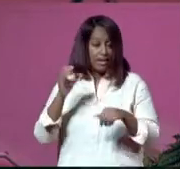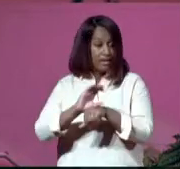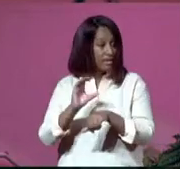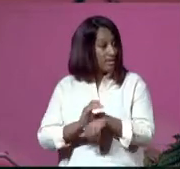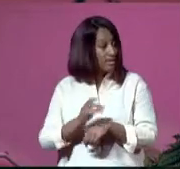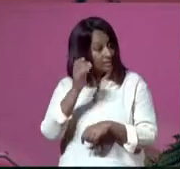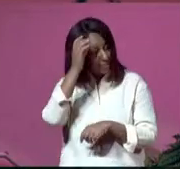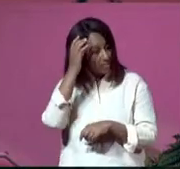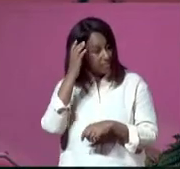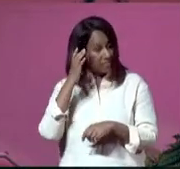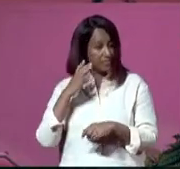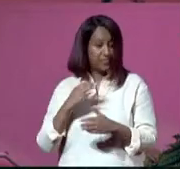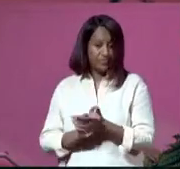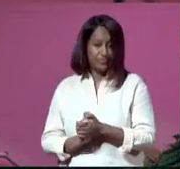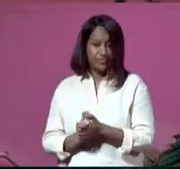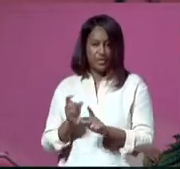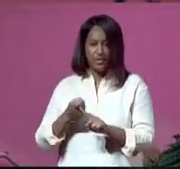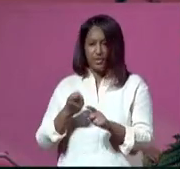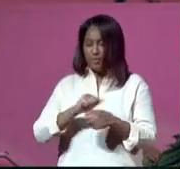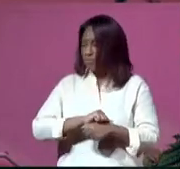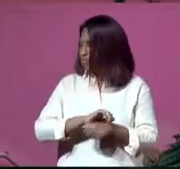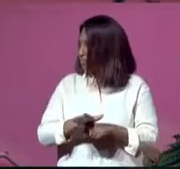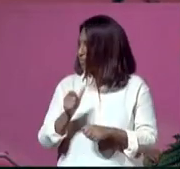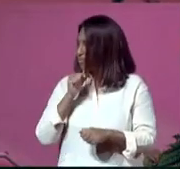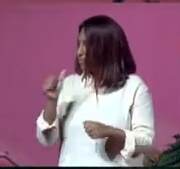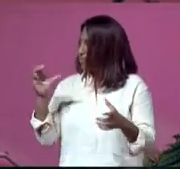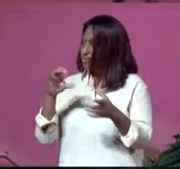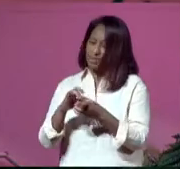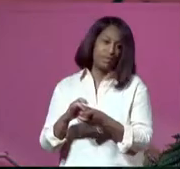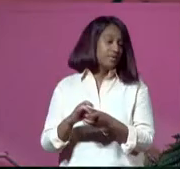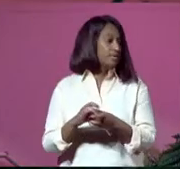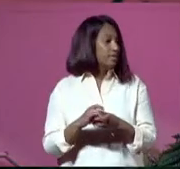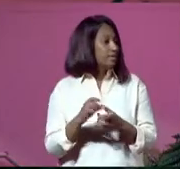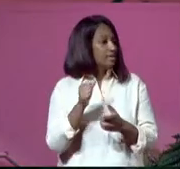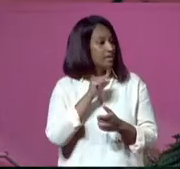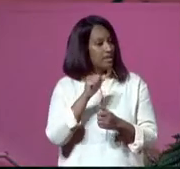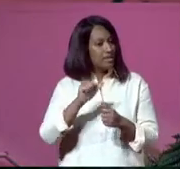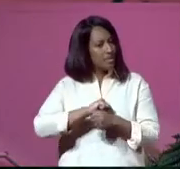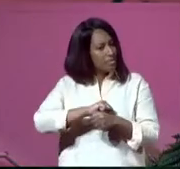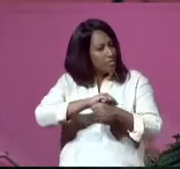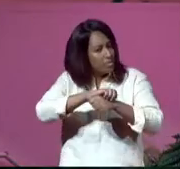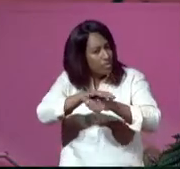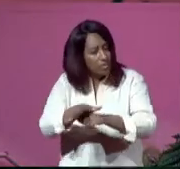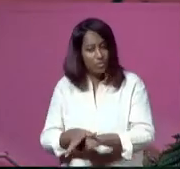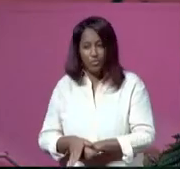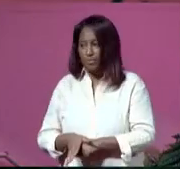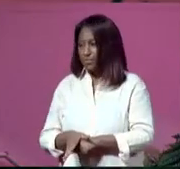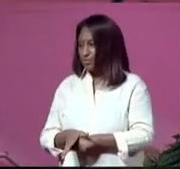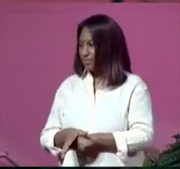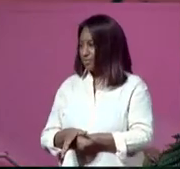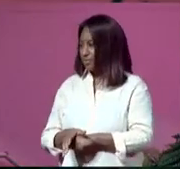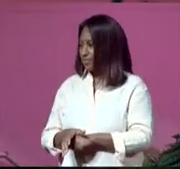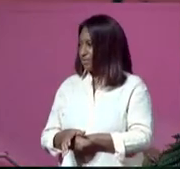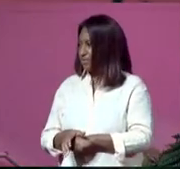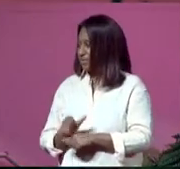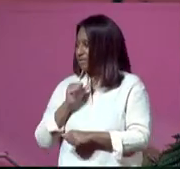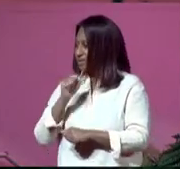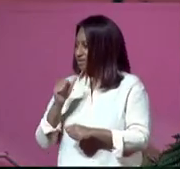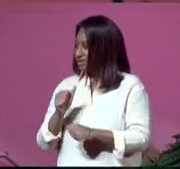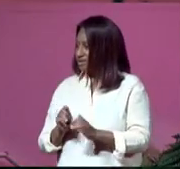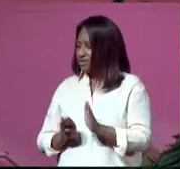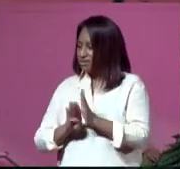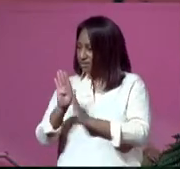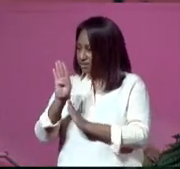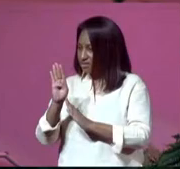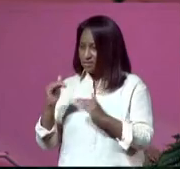they've come out of the pandemic, no longer connected, no longer covered, no longer being cultivated, then God,